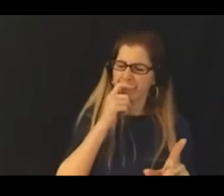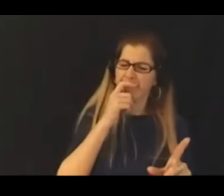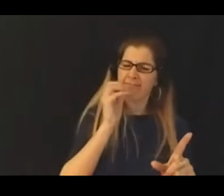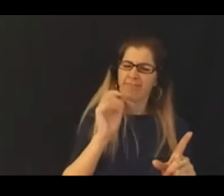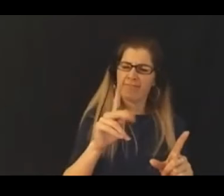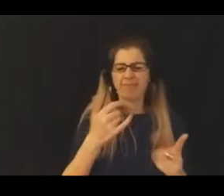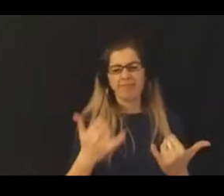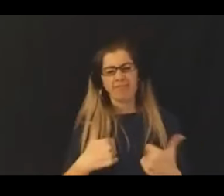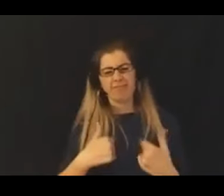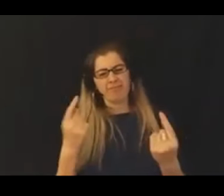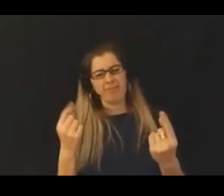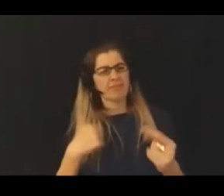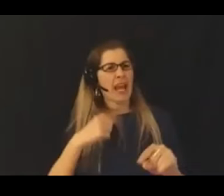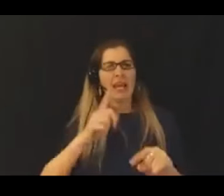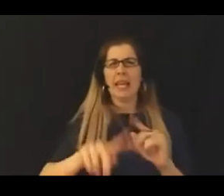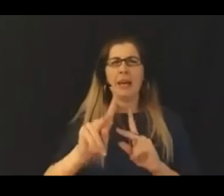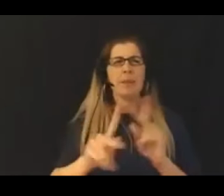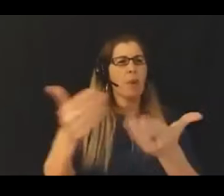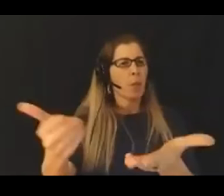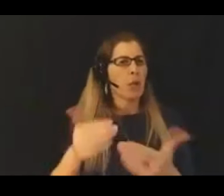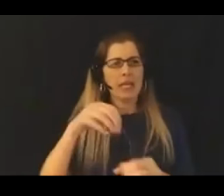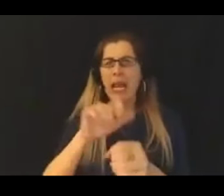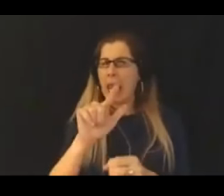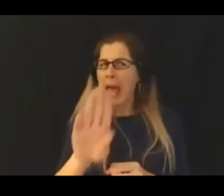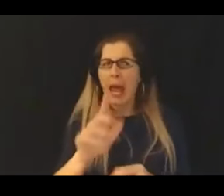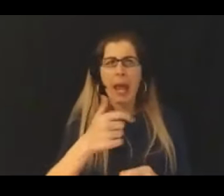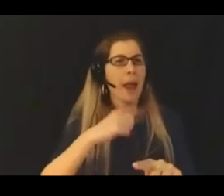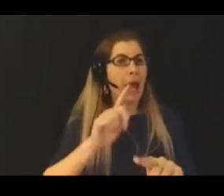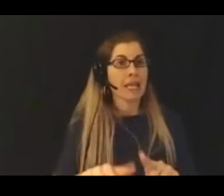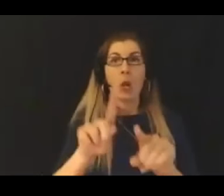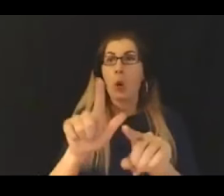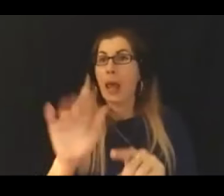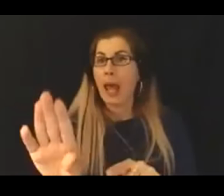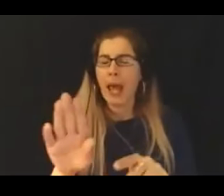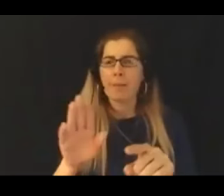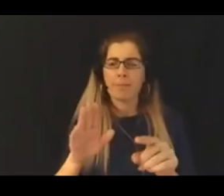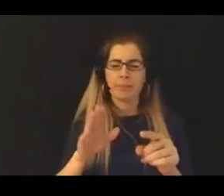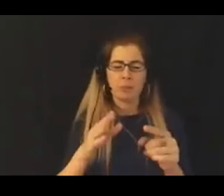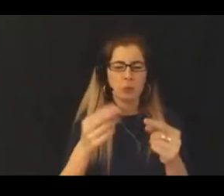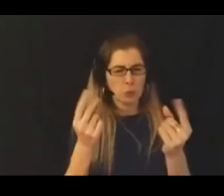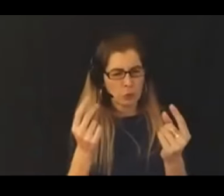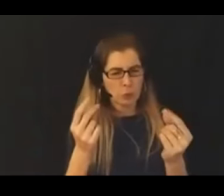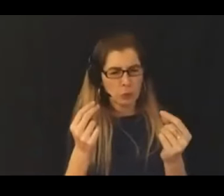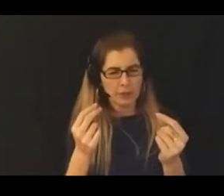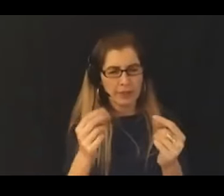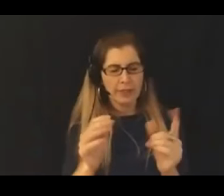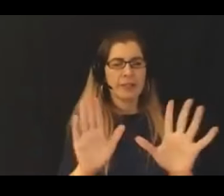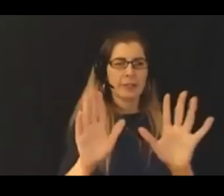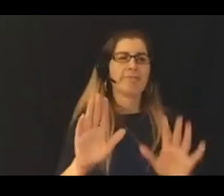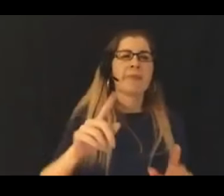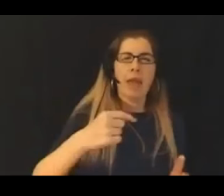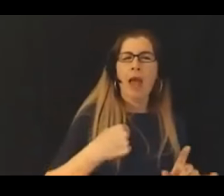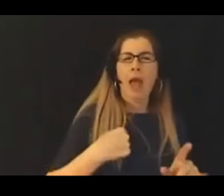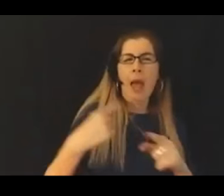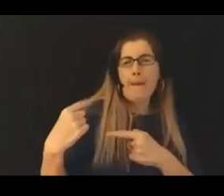I do now? I can't bring in people to the lab. I can't go to the lab. I don't know, what can we do? So I had already been doing a lot of these